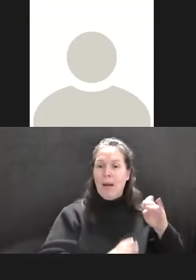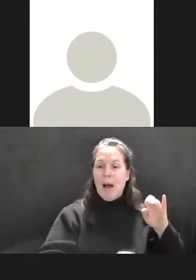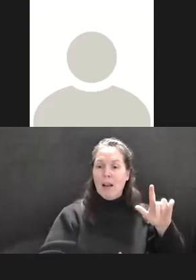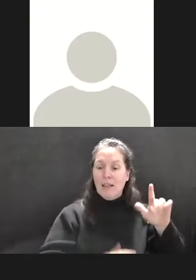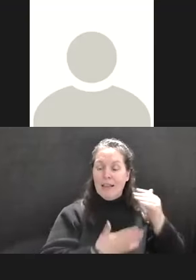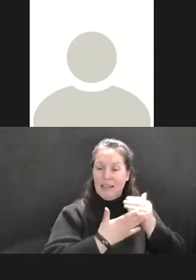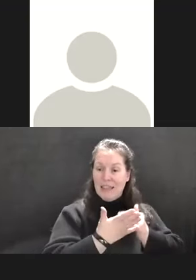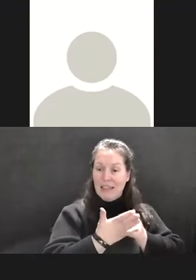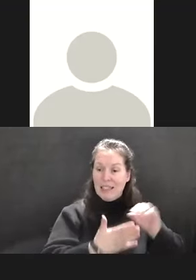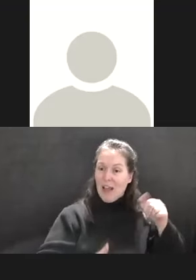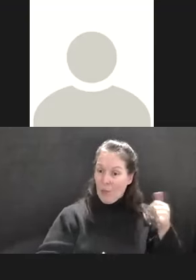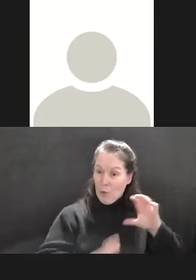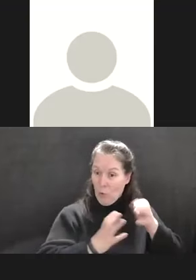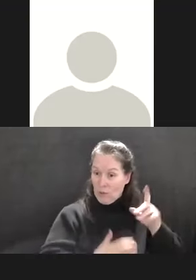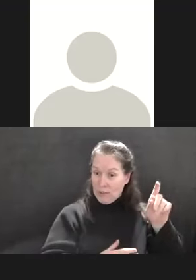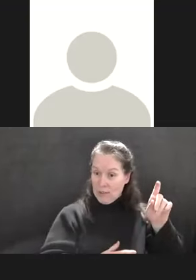So,